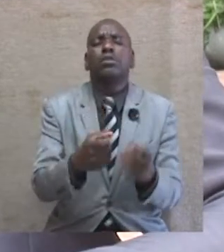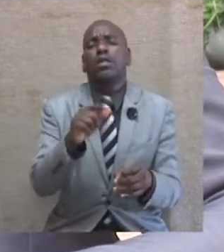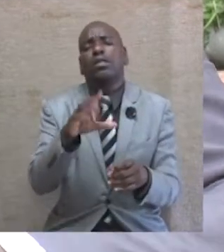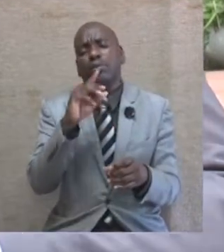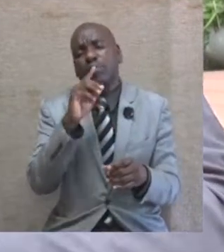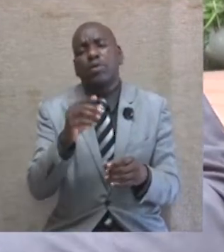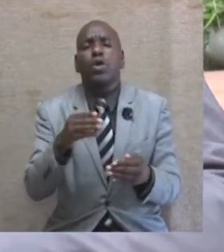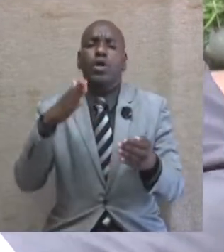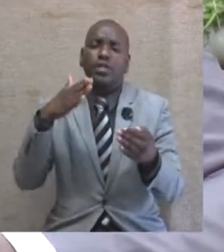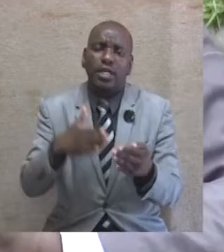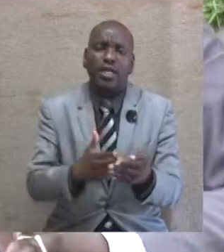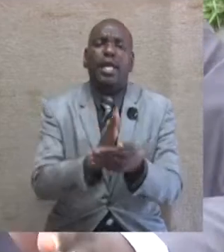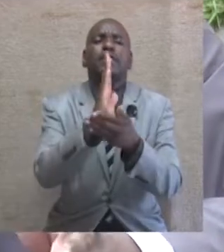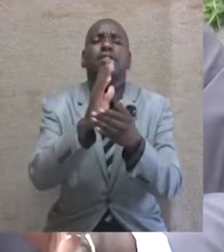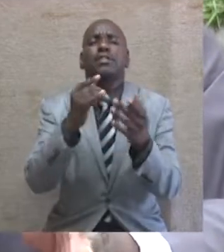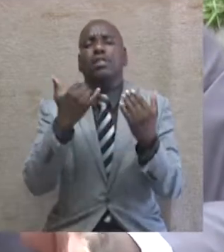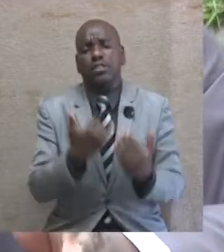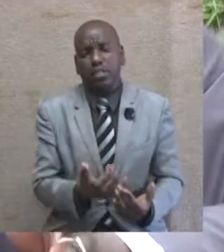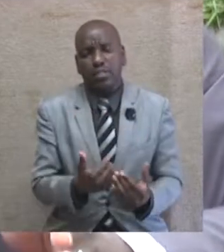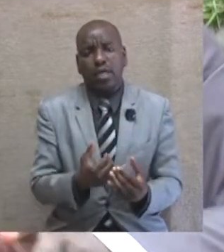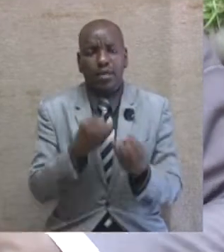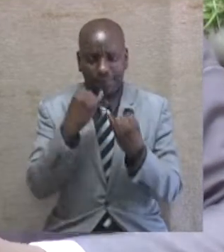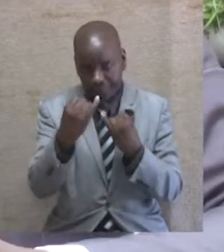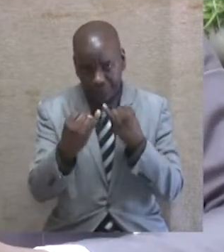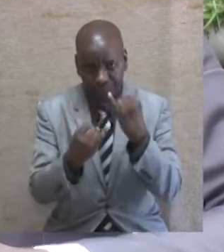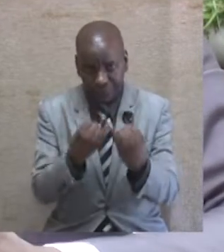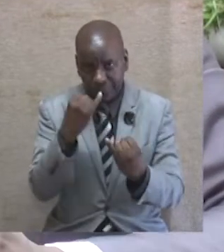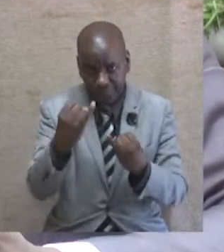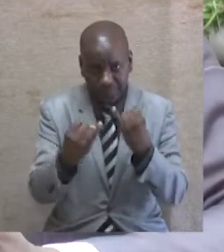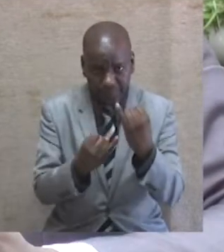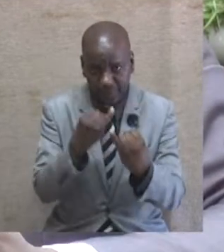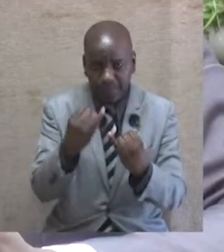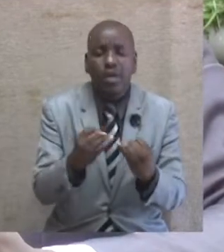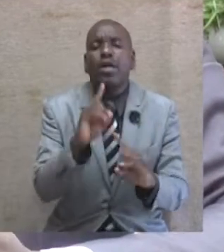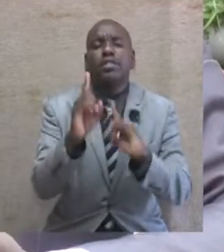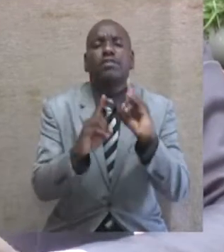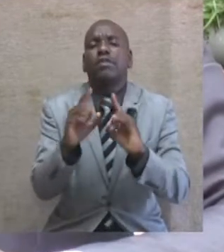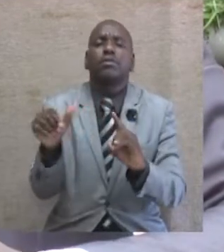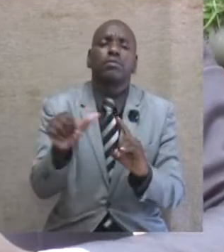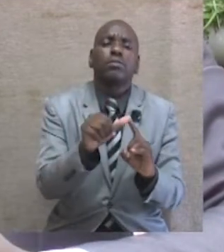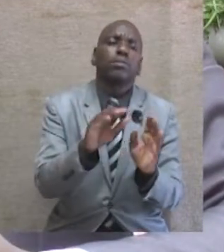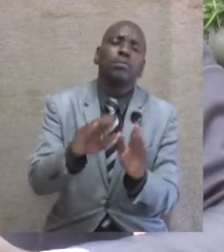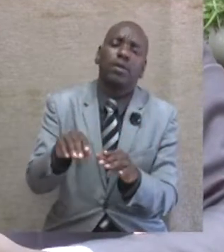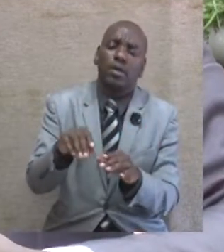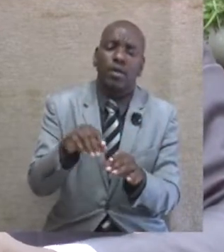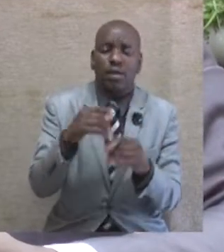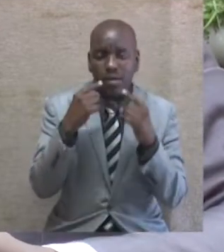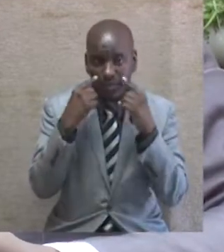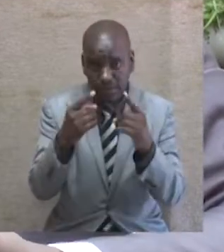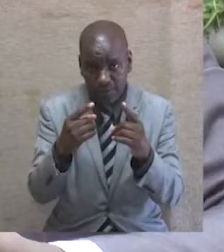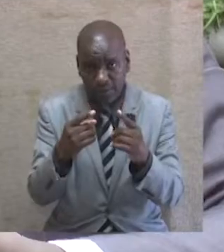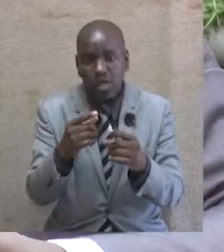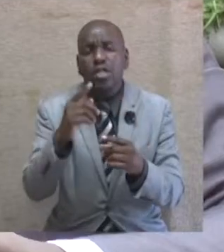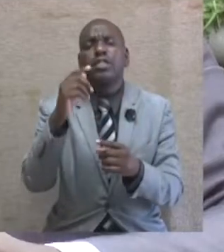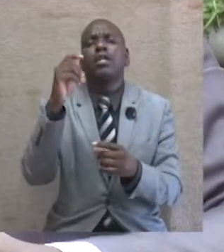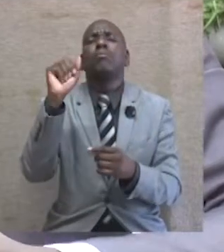in. In terms of the rites of passage, as a child is being socialized, there are certain elements that cannot be discussed, which are